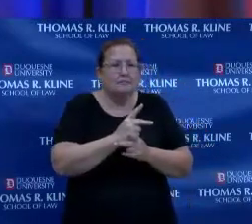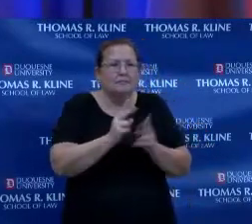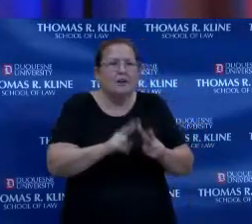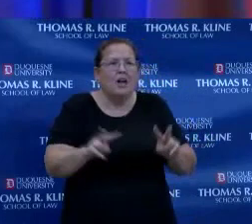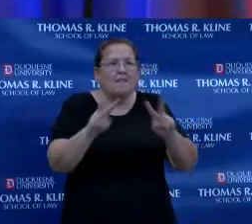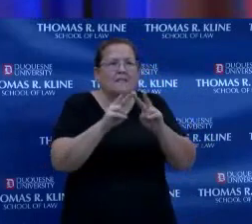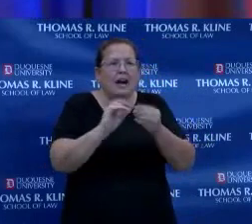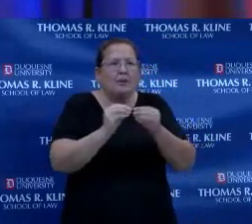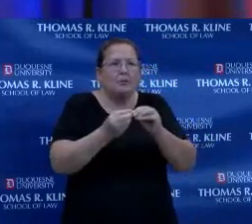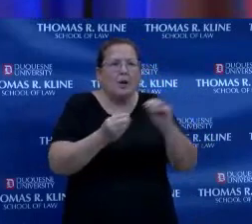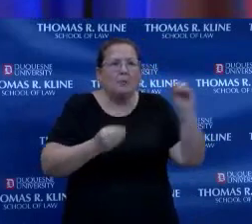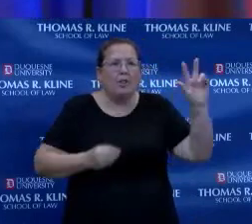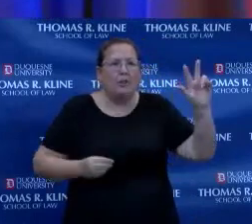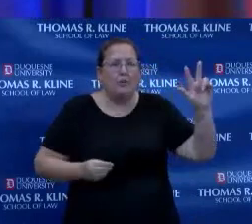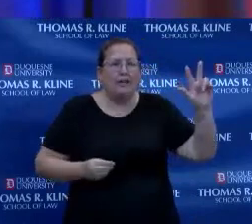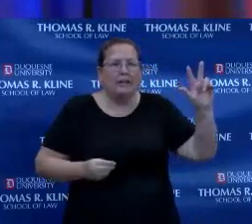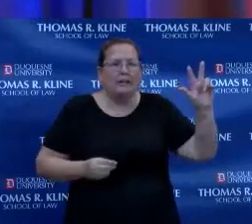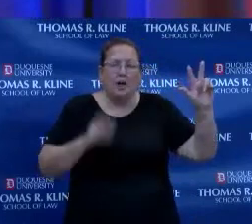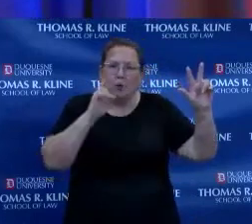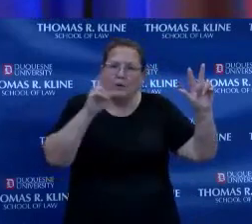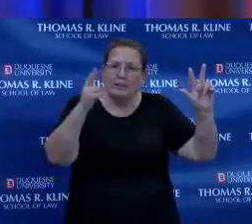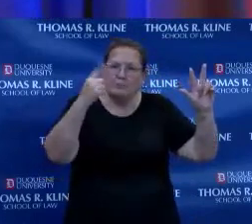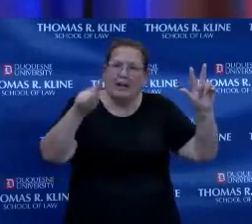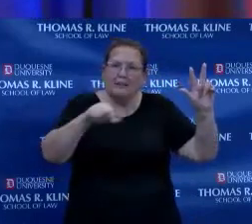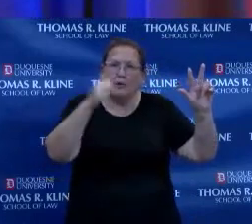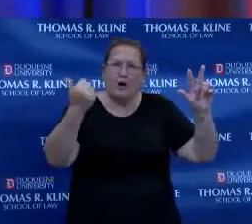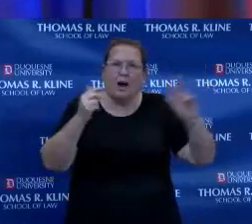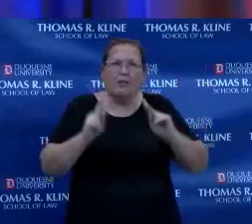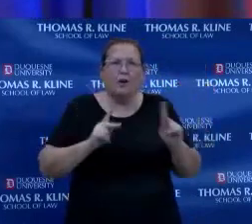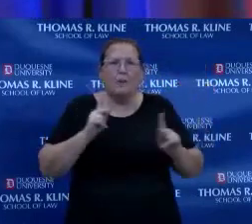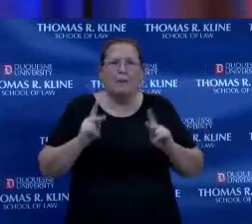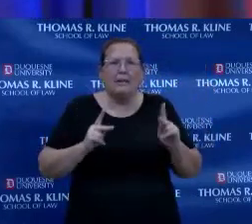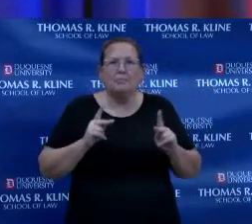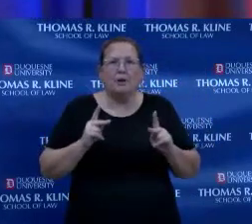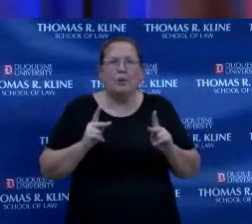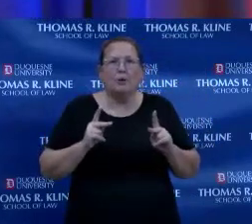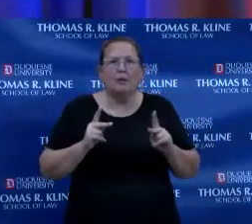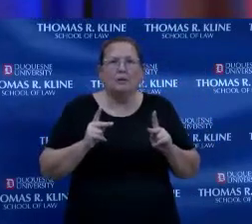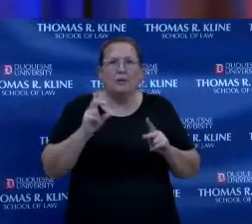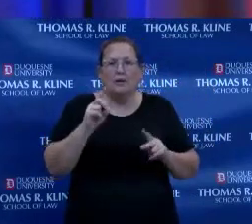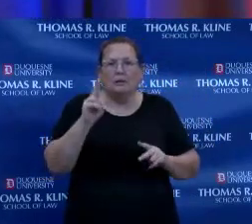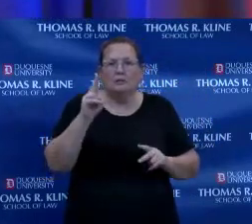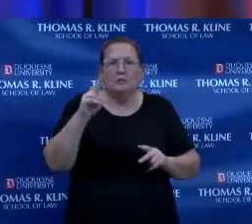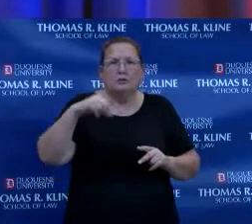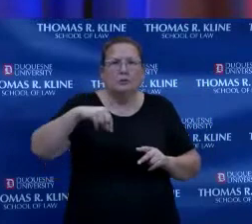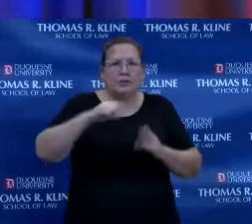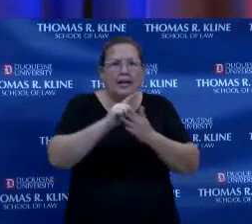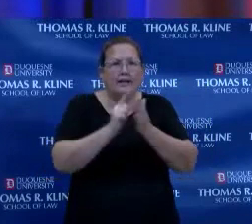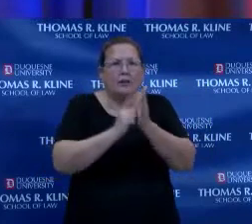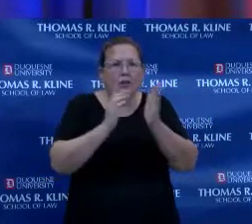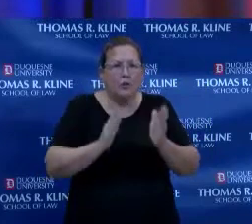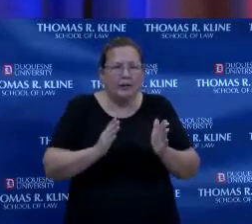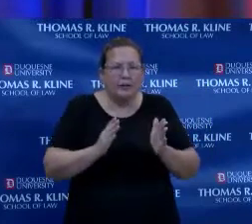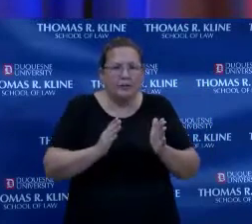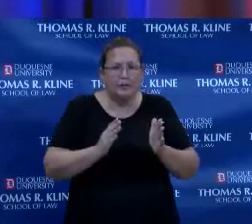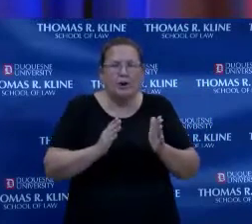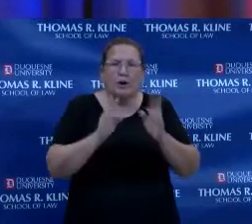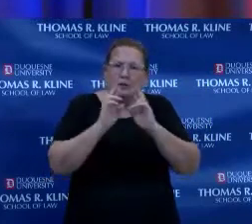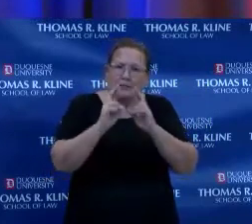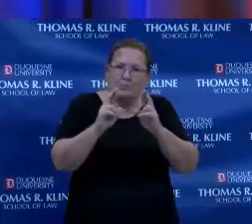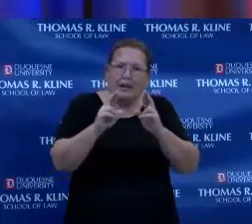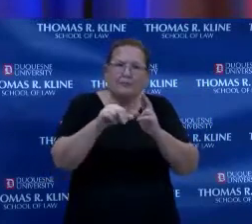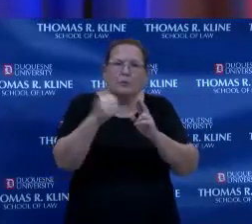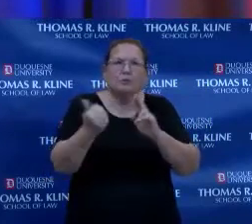number three, respect for others. Duquesne Kline lawyers treat others with respect, and that is